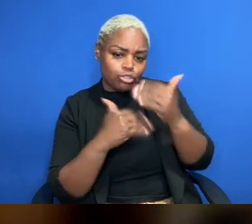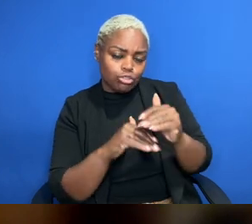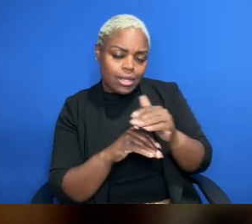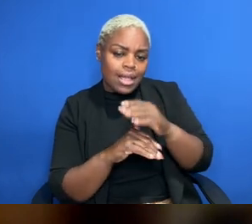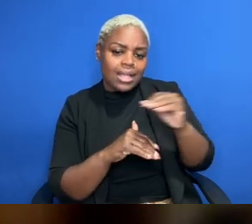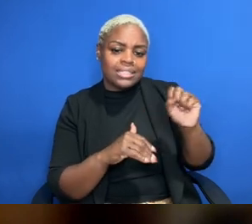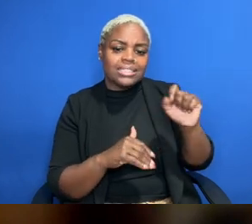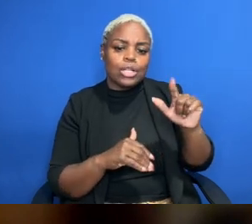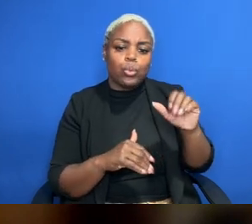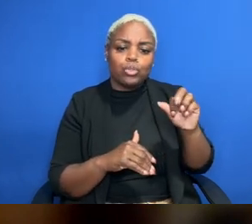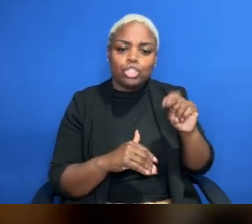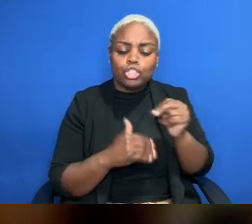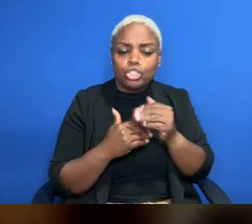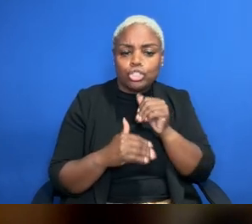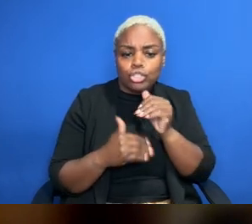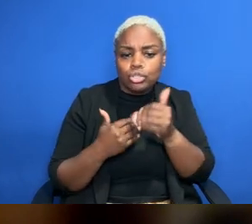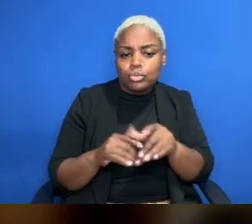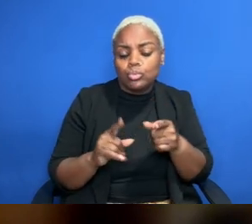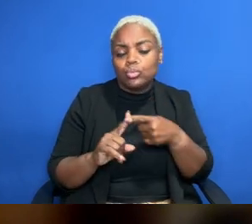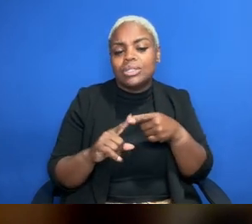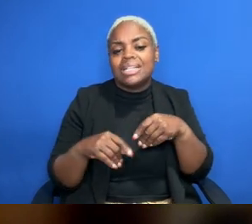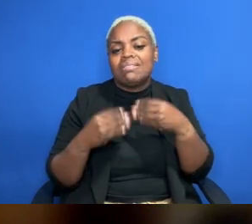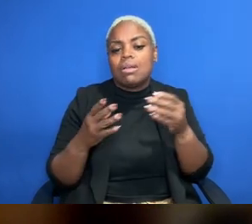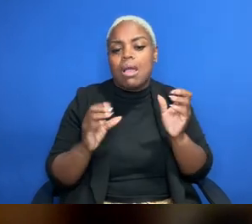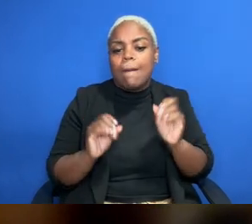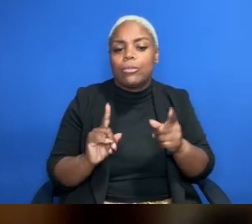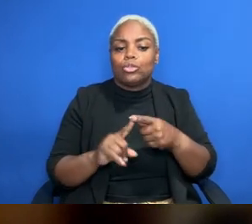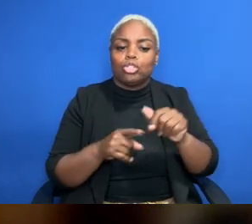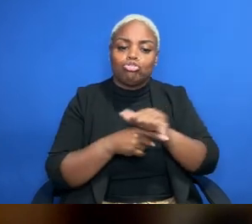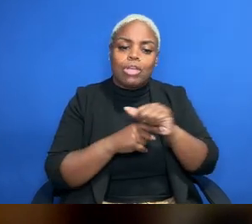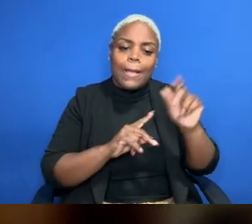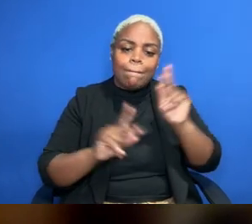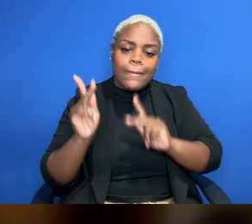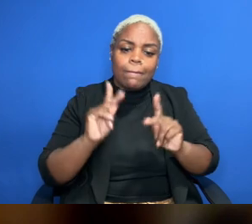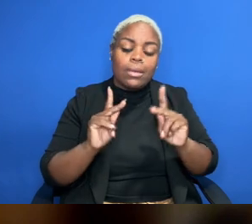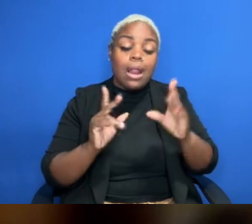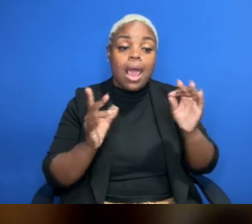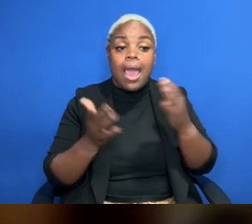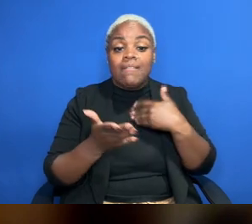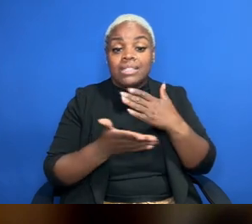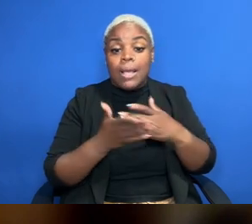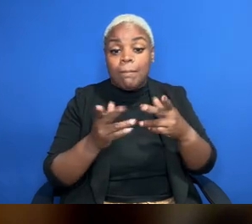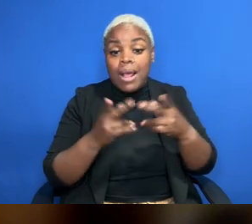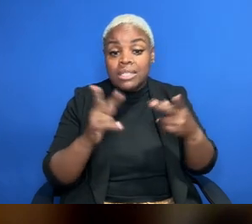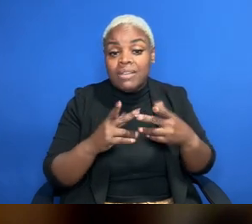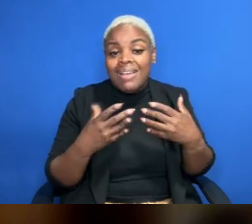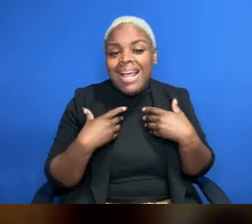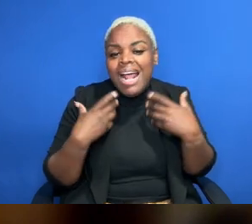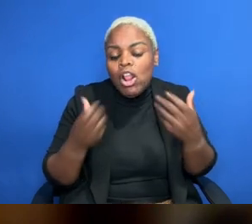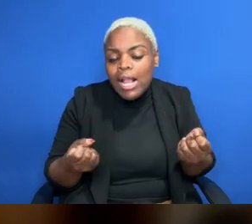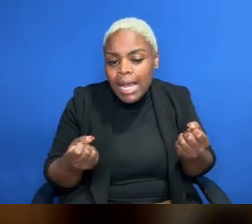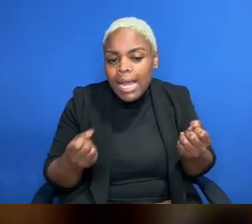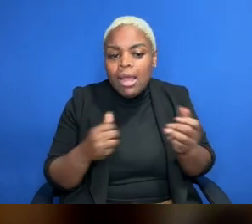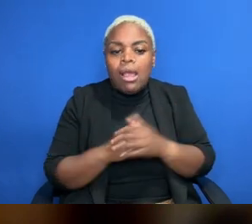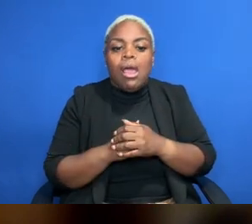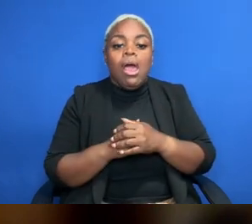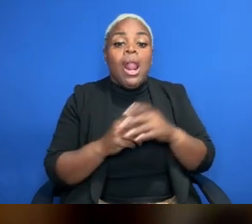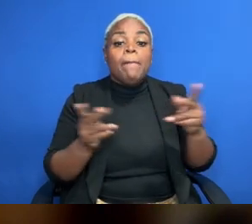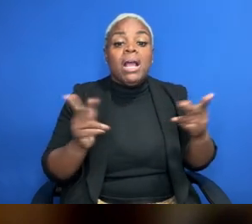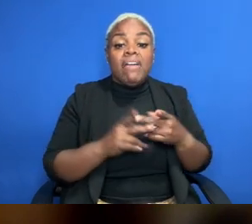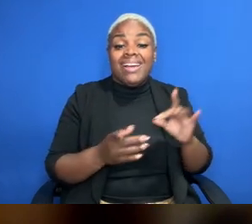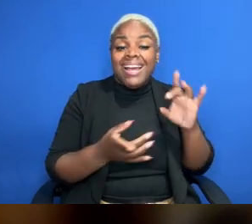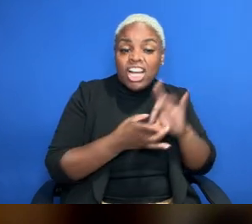to eliminating and stopping restraint and seclusions gives an opportunity to train people well, have a place of